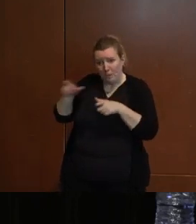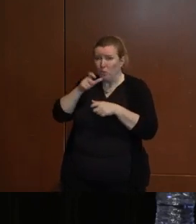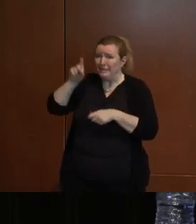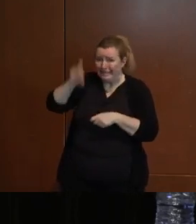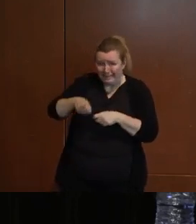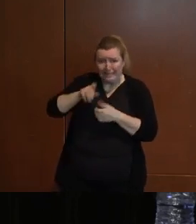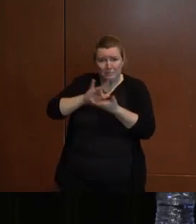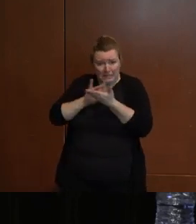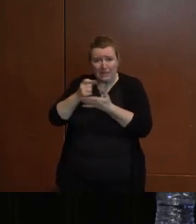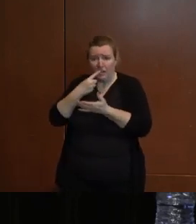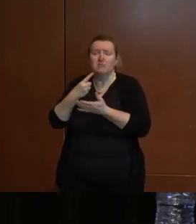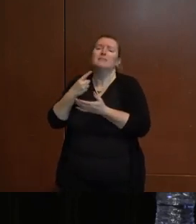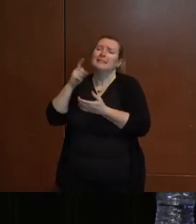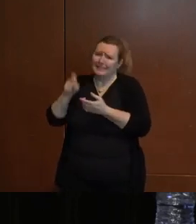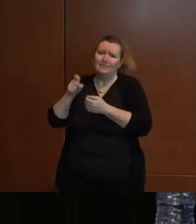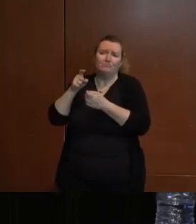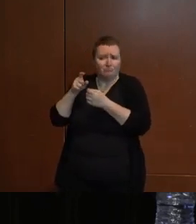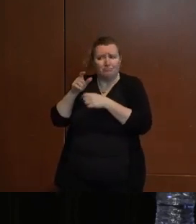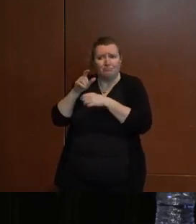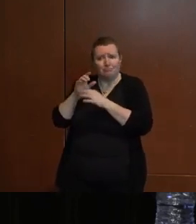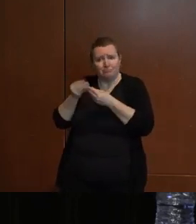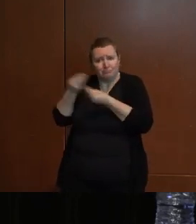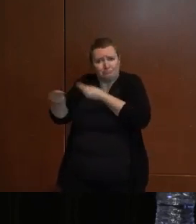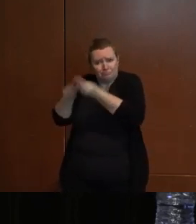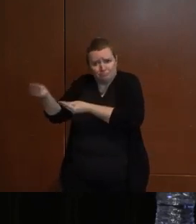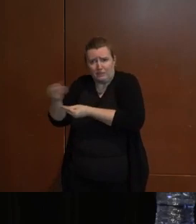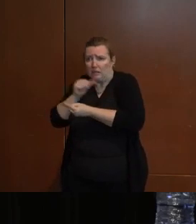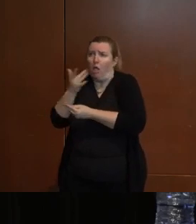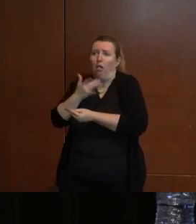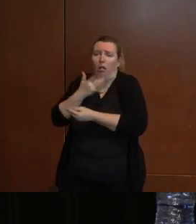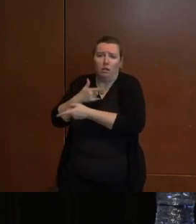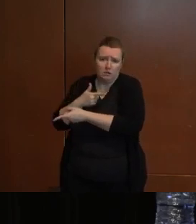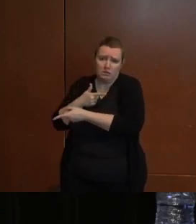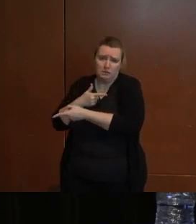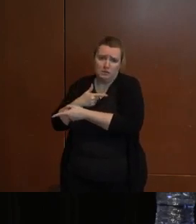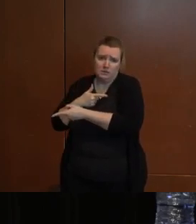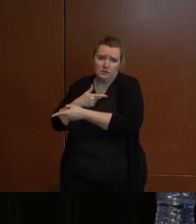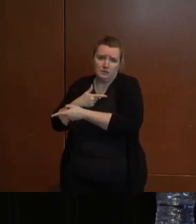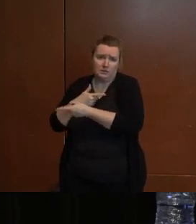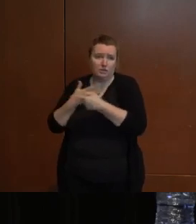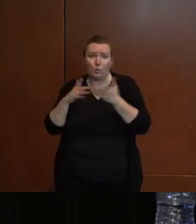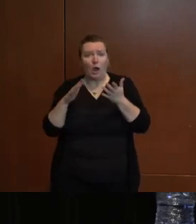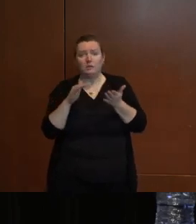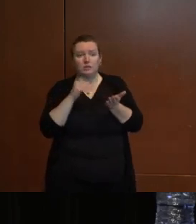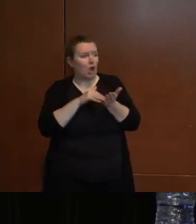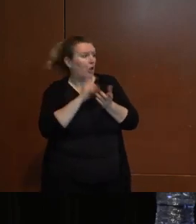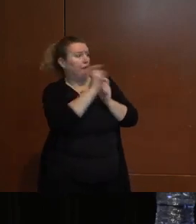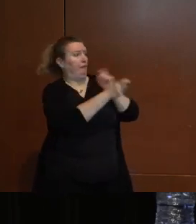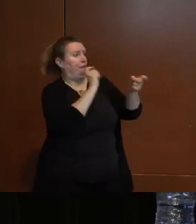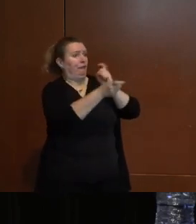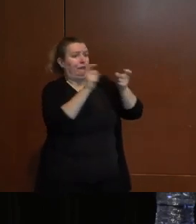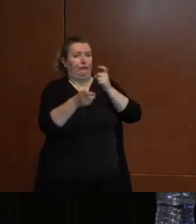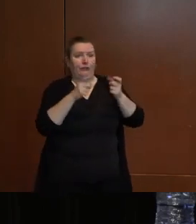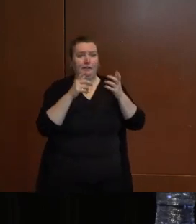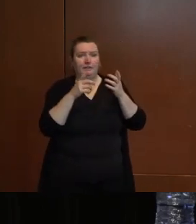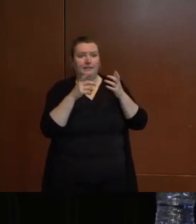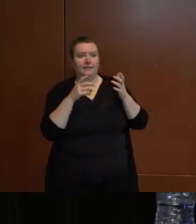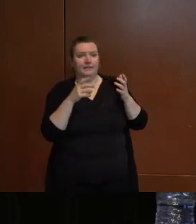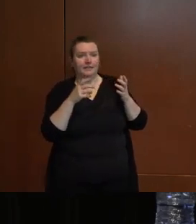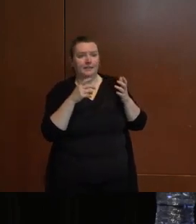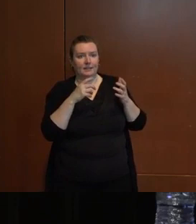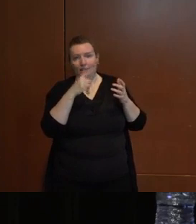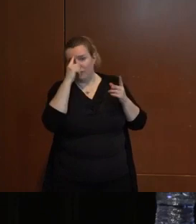if it will have an effect. So we certainly do not want a doctor to be writing prescriptions out there for everybody in their family or